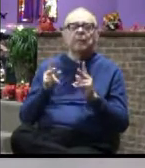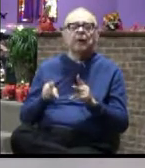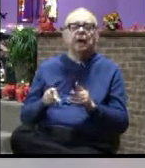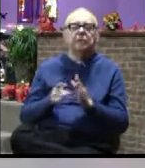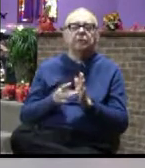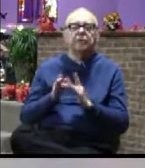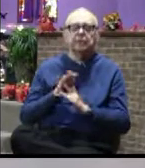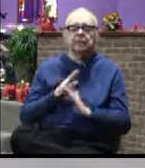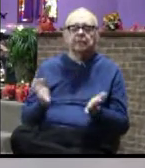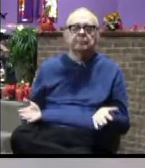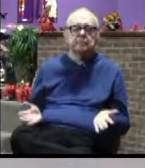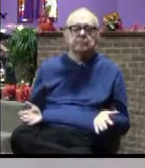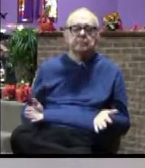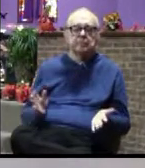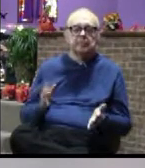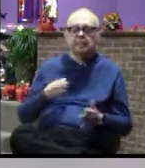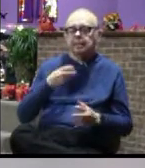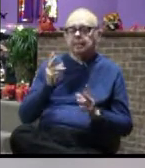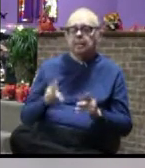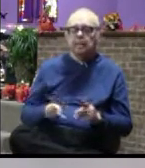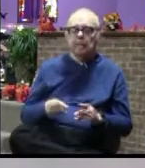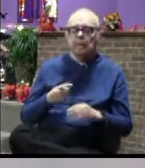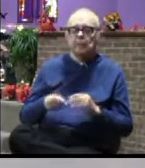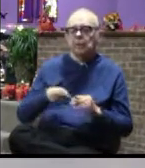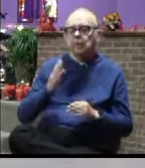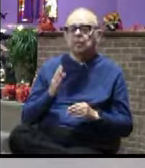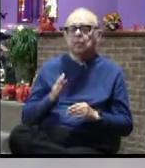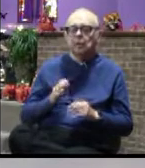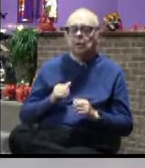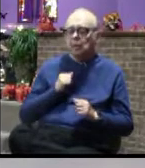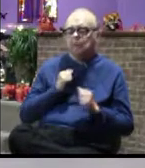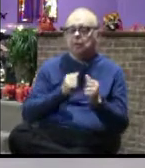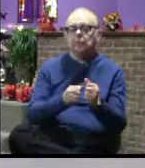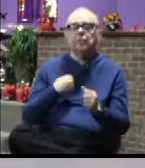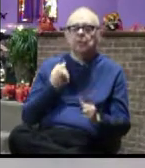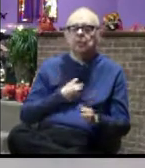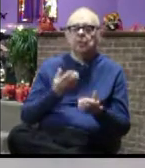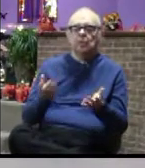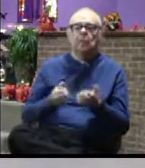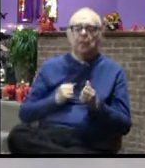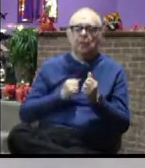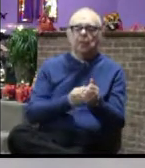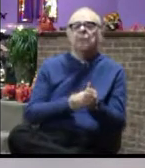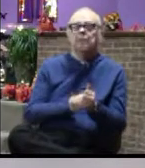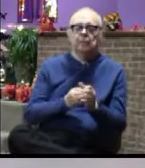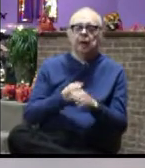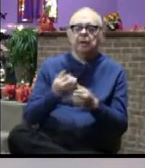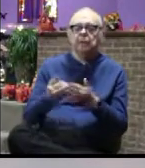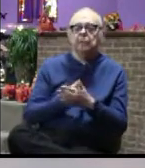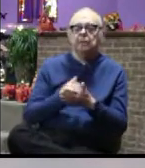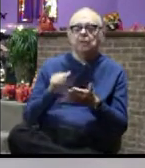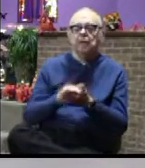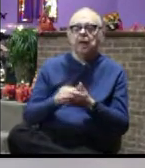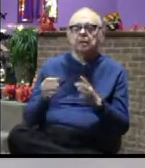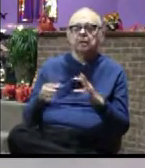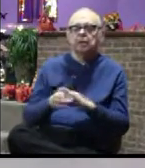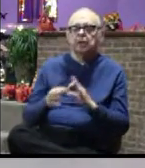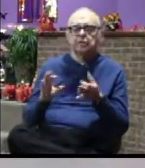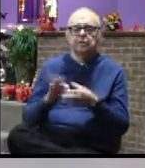Jesus to tell somebody about God who is pursuing us and wants us to recover that relationship